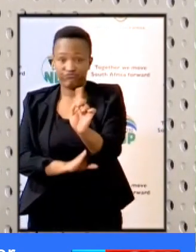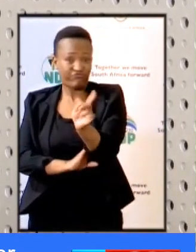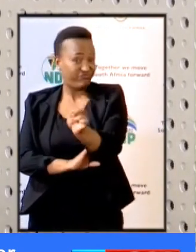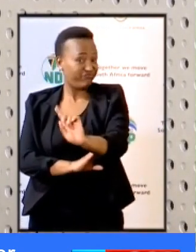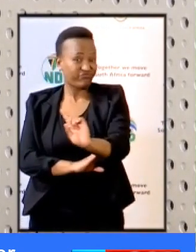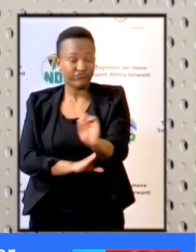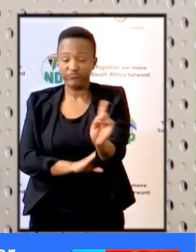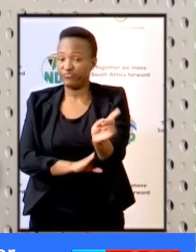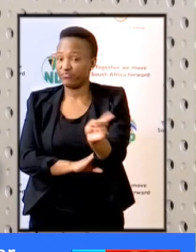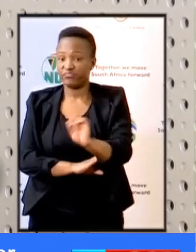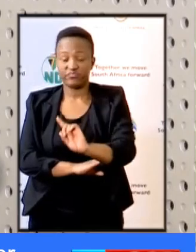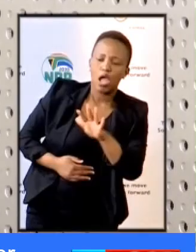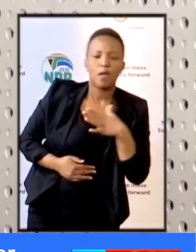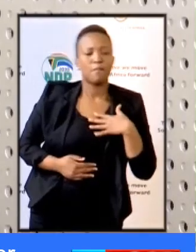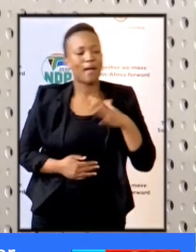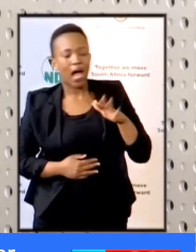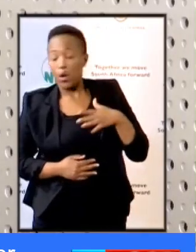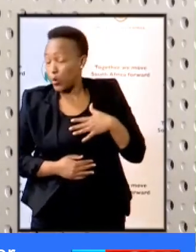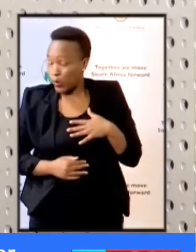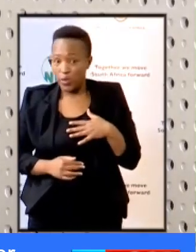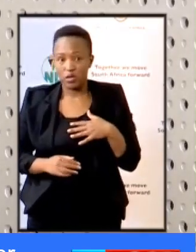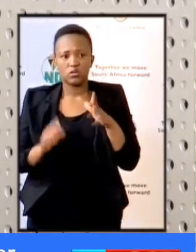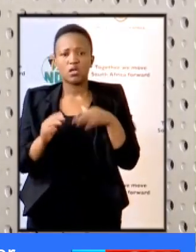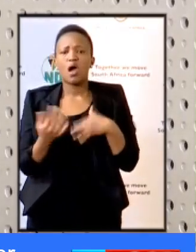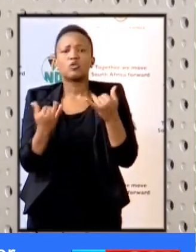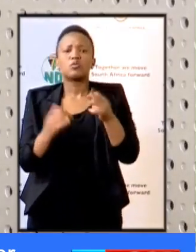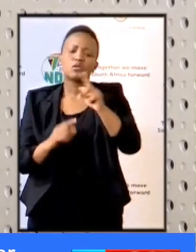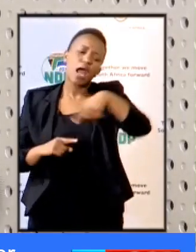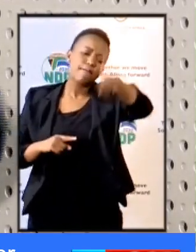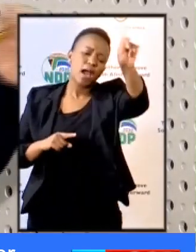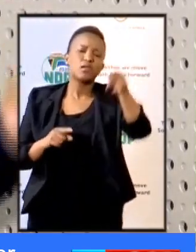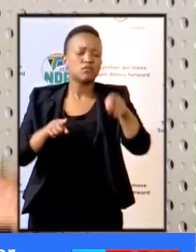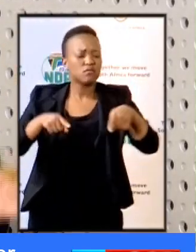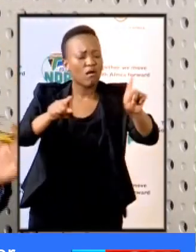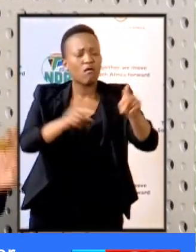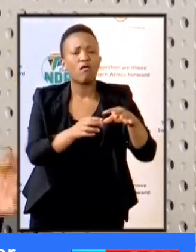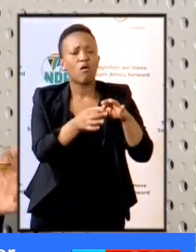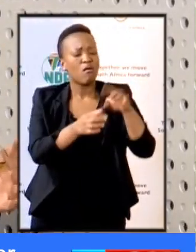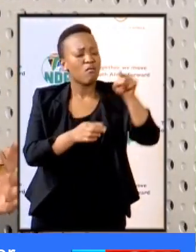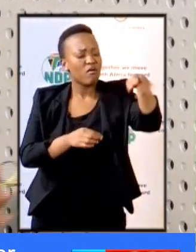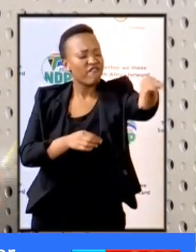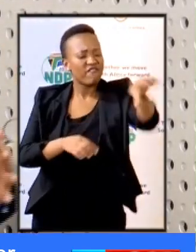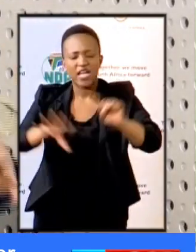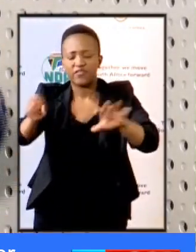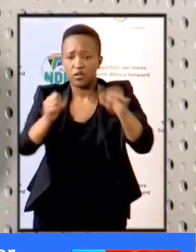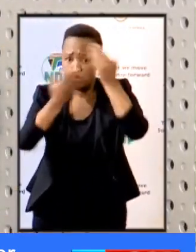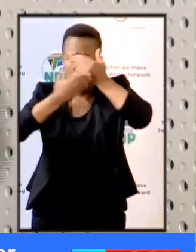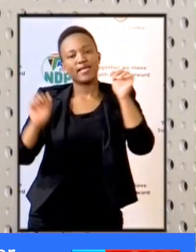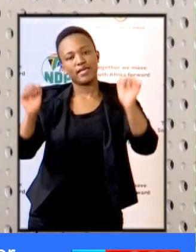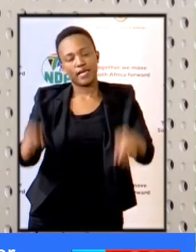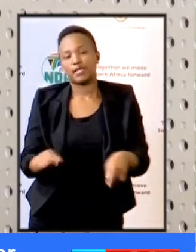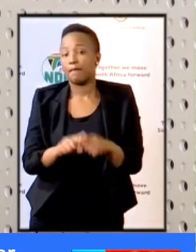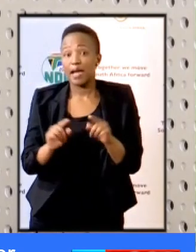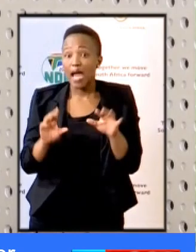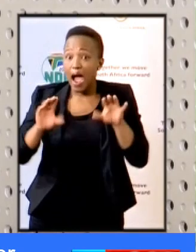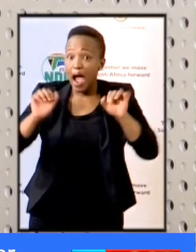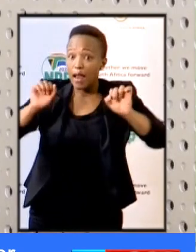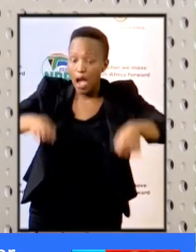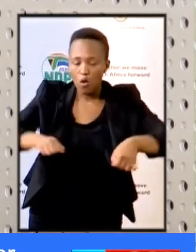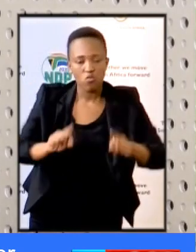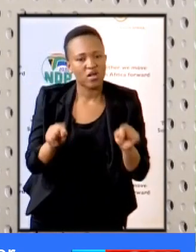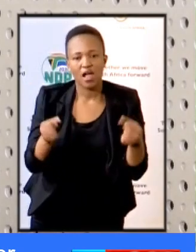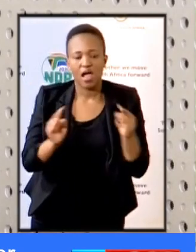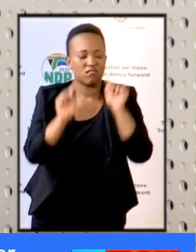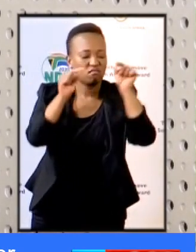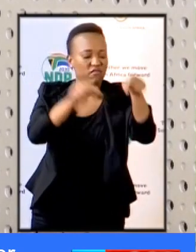We can't say, well, today hambani nolanda impahla esikoleni. We don't as with you but we cannot allow that. Learning